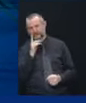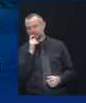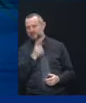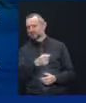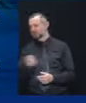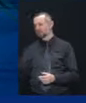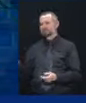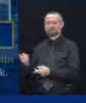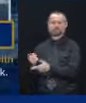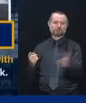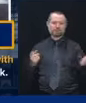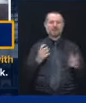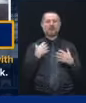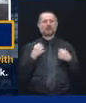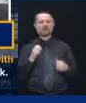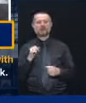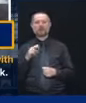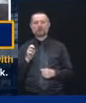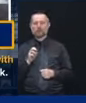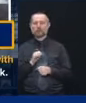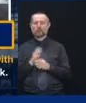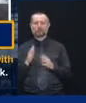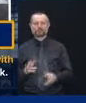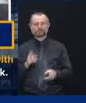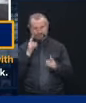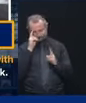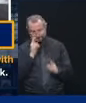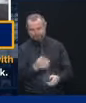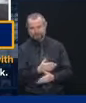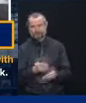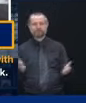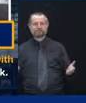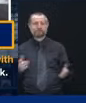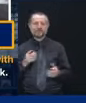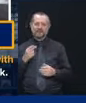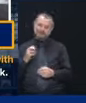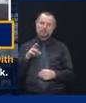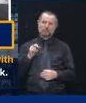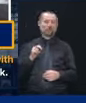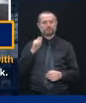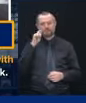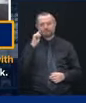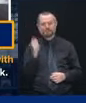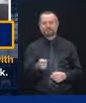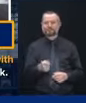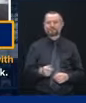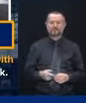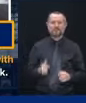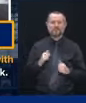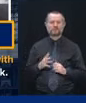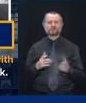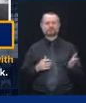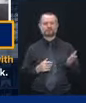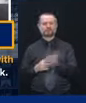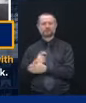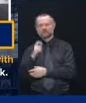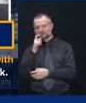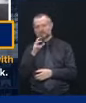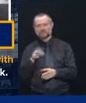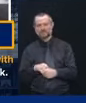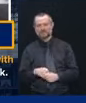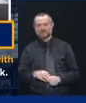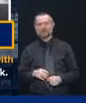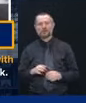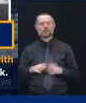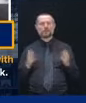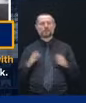who really have been phenomenal heroes all through this. This is who's going to perform on the opening weekend. We're also